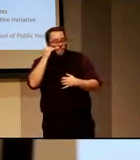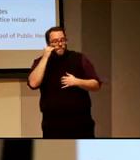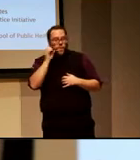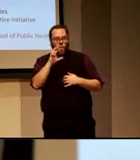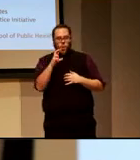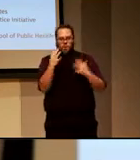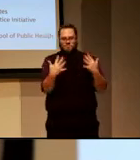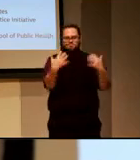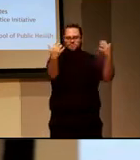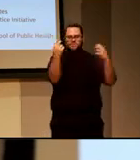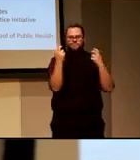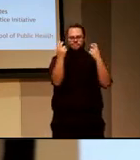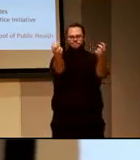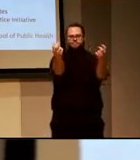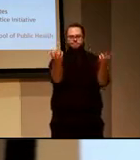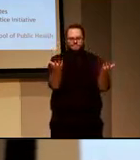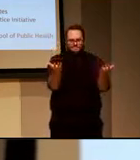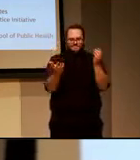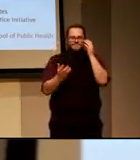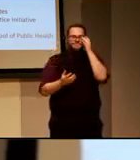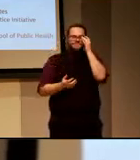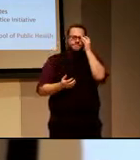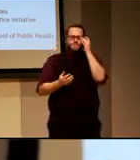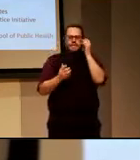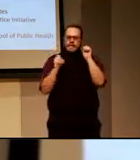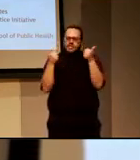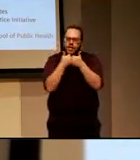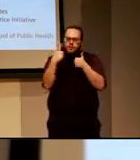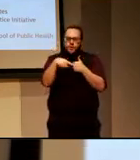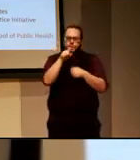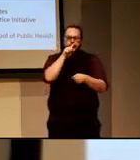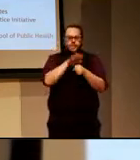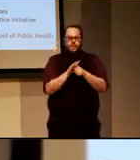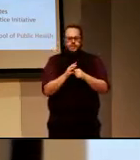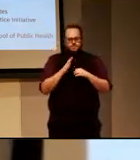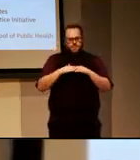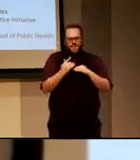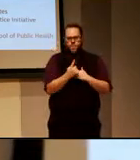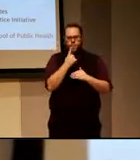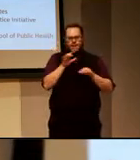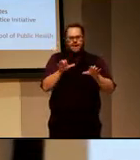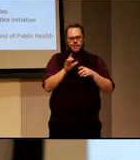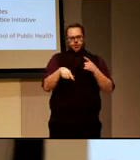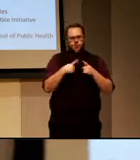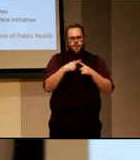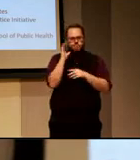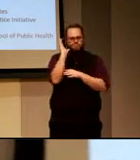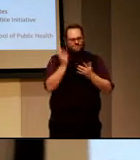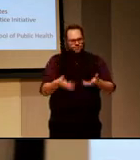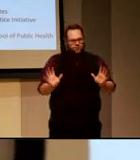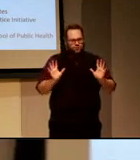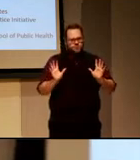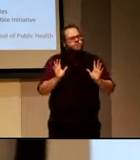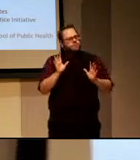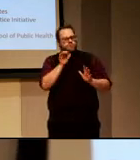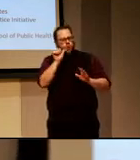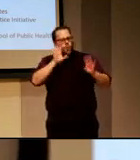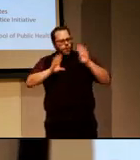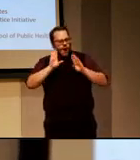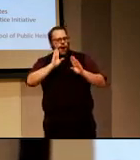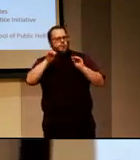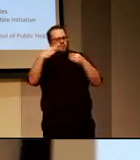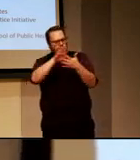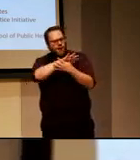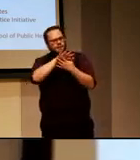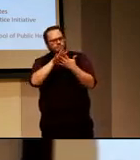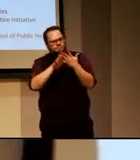you're sitting in the stands, to commit to at least one action when you walk out of here. Don't worry, I'll give you some options, and I'm sure we'll